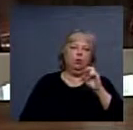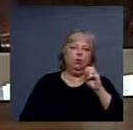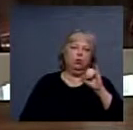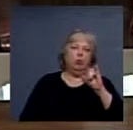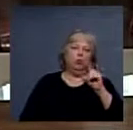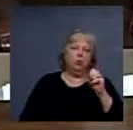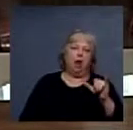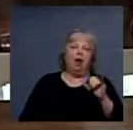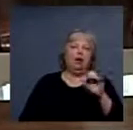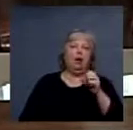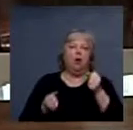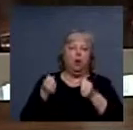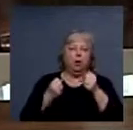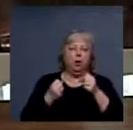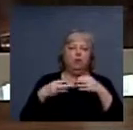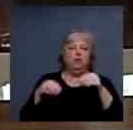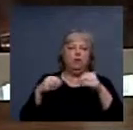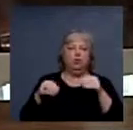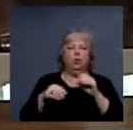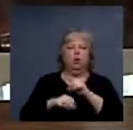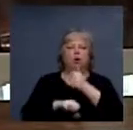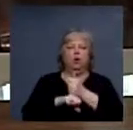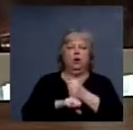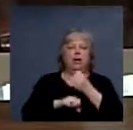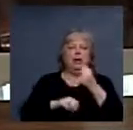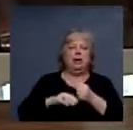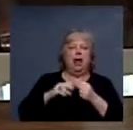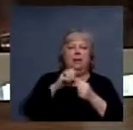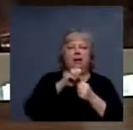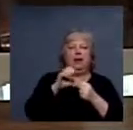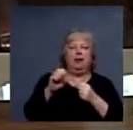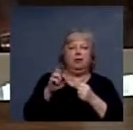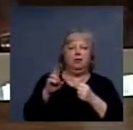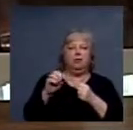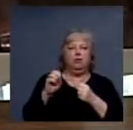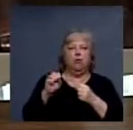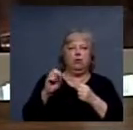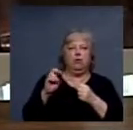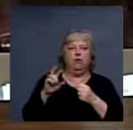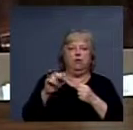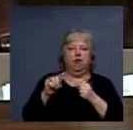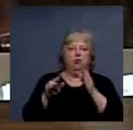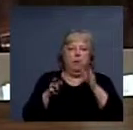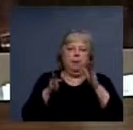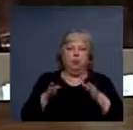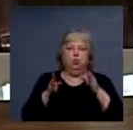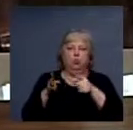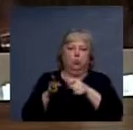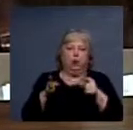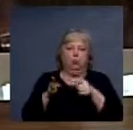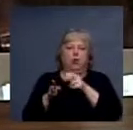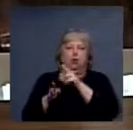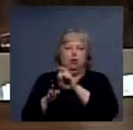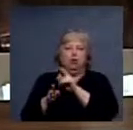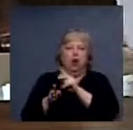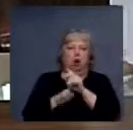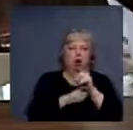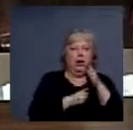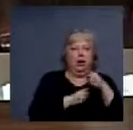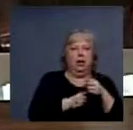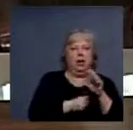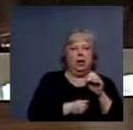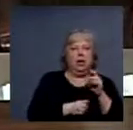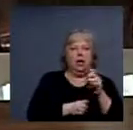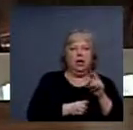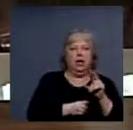Form PDC, located south of East Roosevelt Road between Rock and Commerce Streets, Little Rock, Arkansas, amending the official zoning